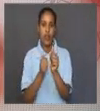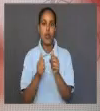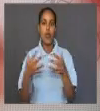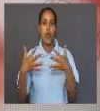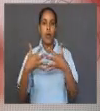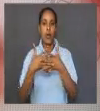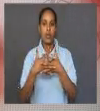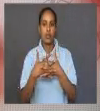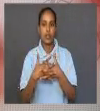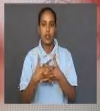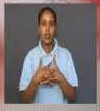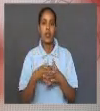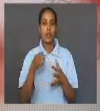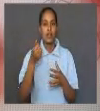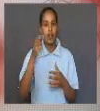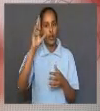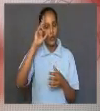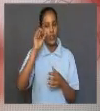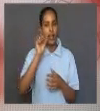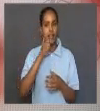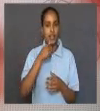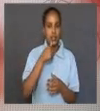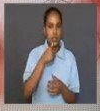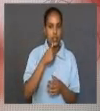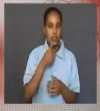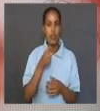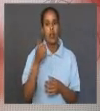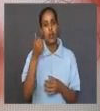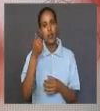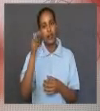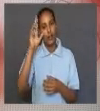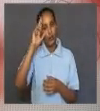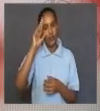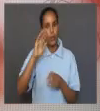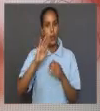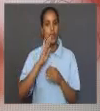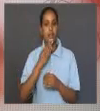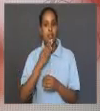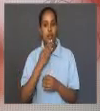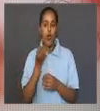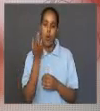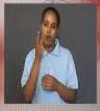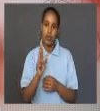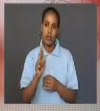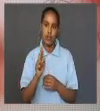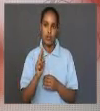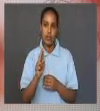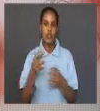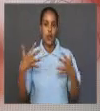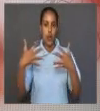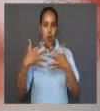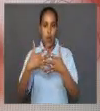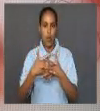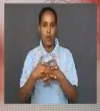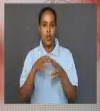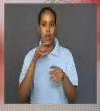compounds as Arrhenius acid, Arrhenius base, or as a compound